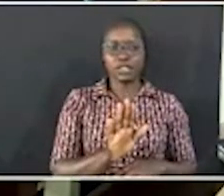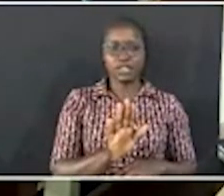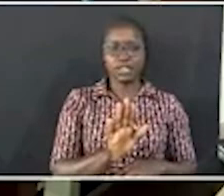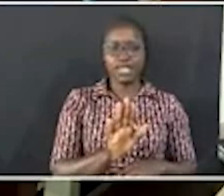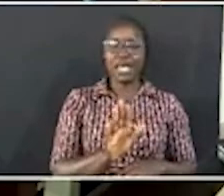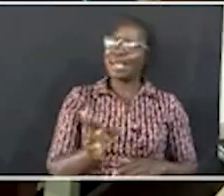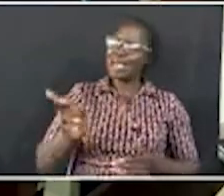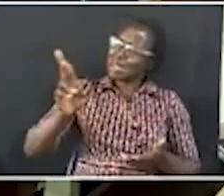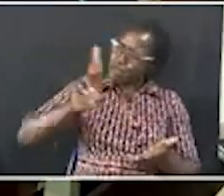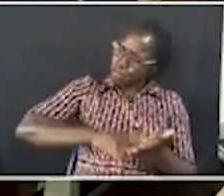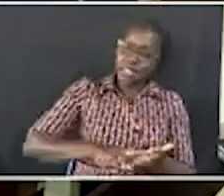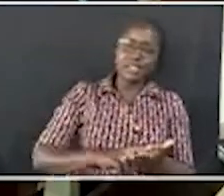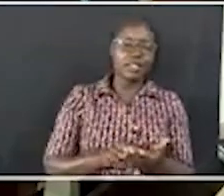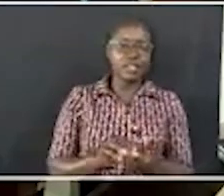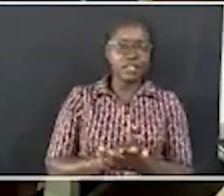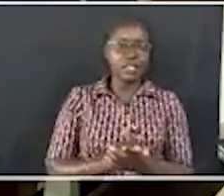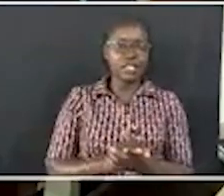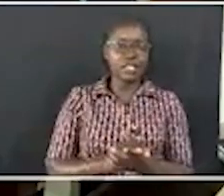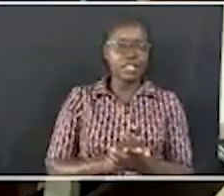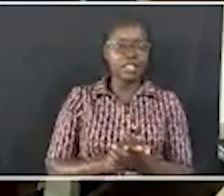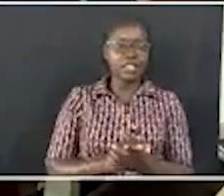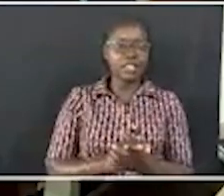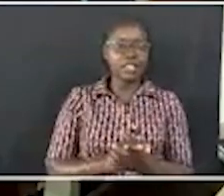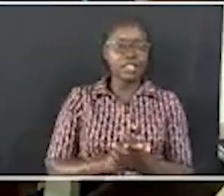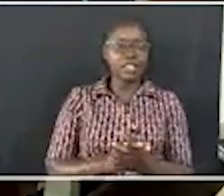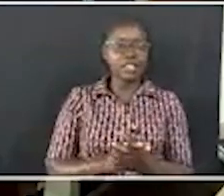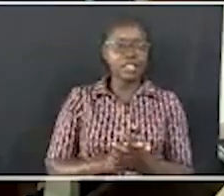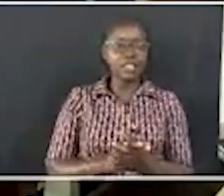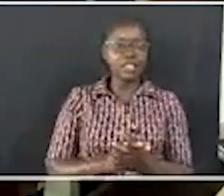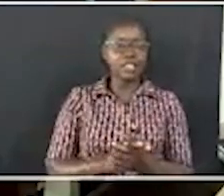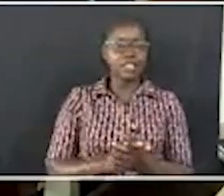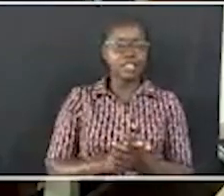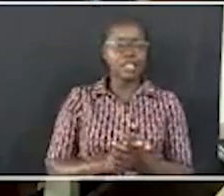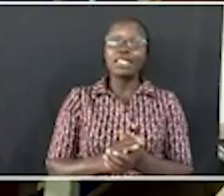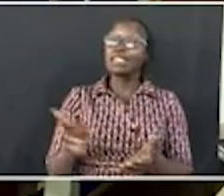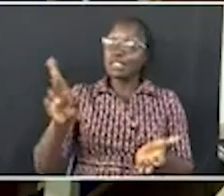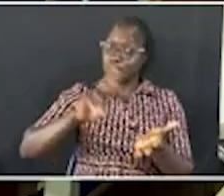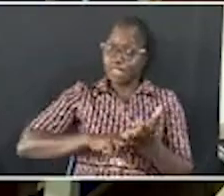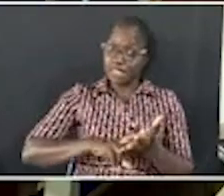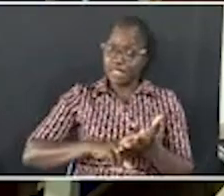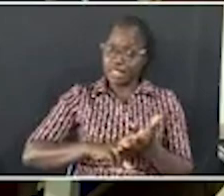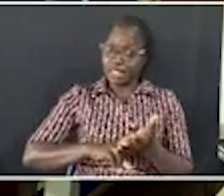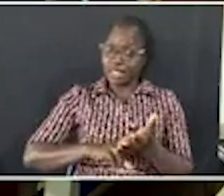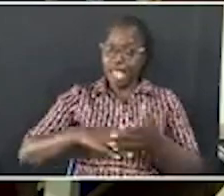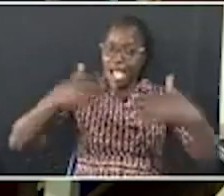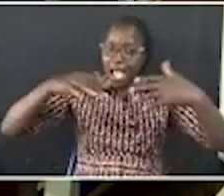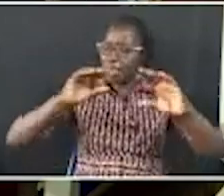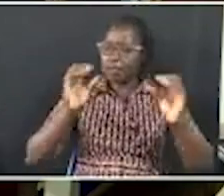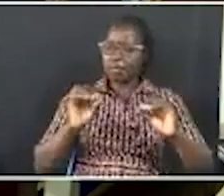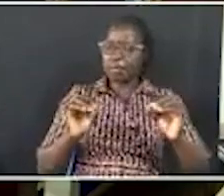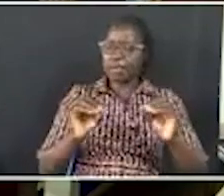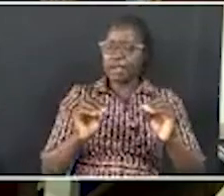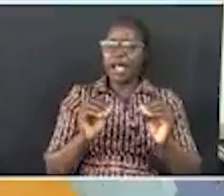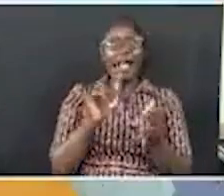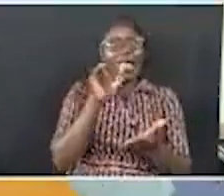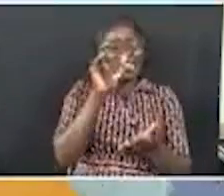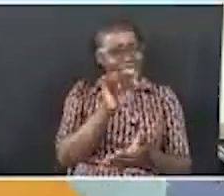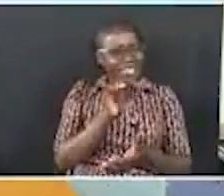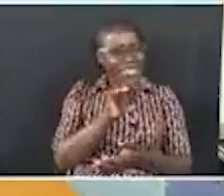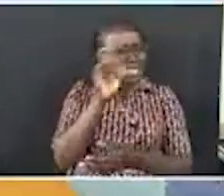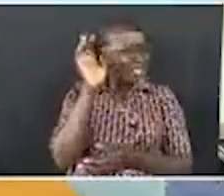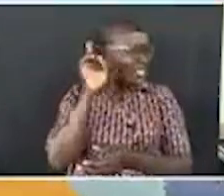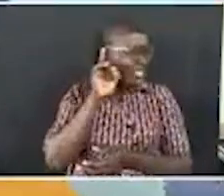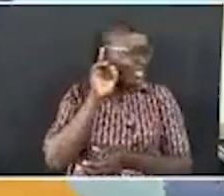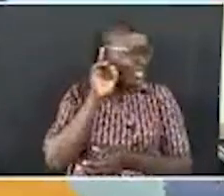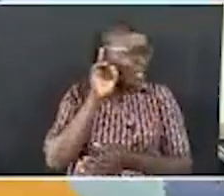I'm repeating again, CD Ijahang. I'm just repeating that. Listen,